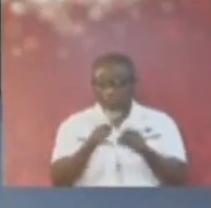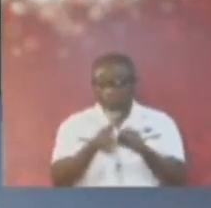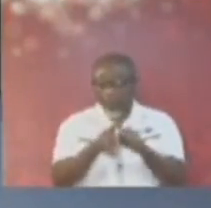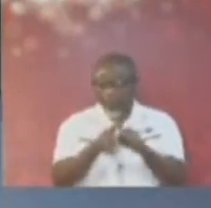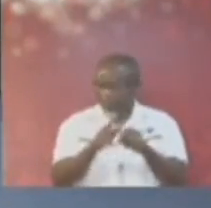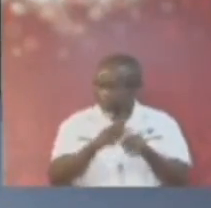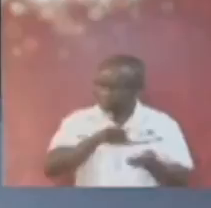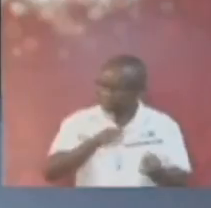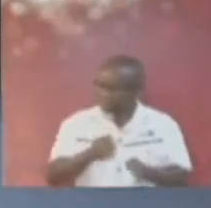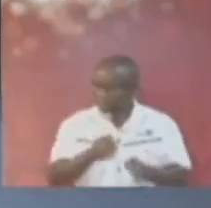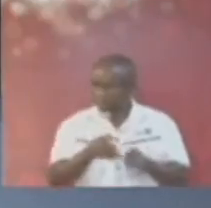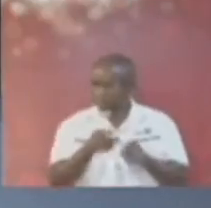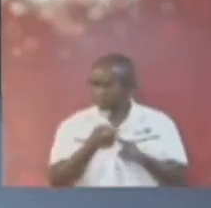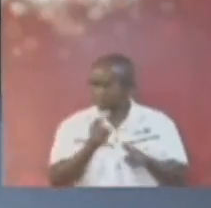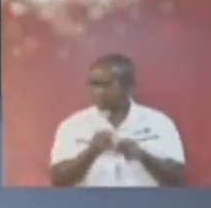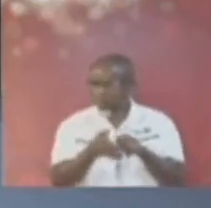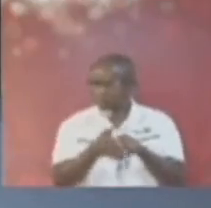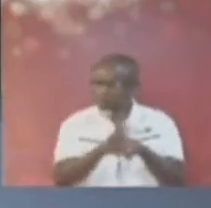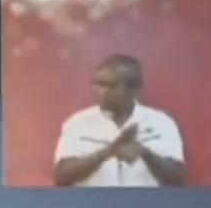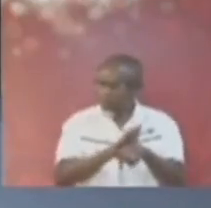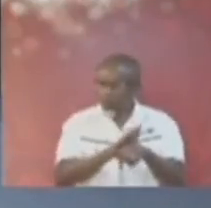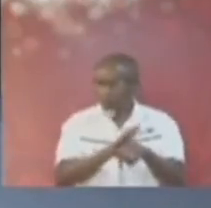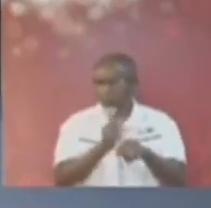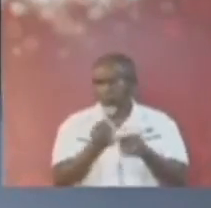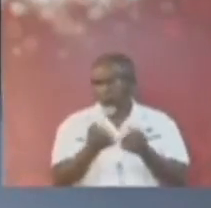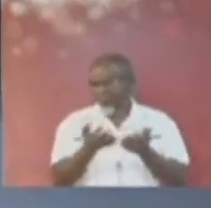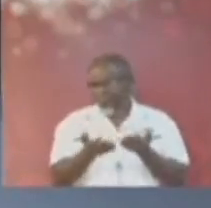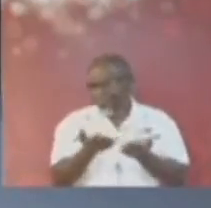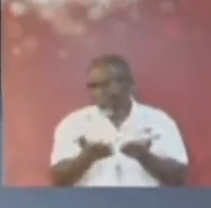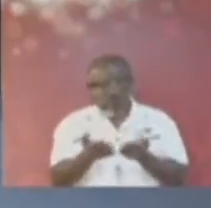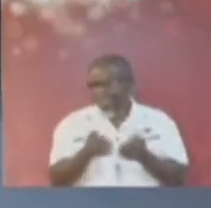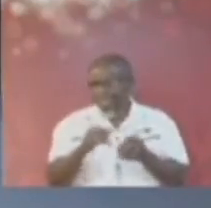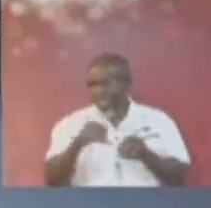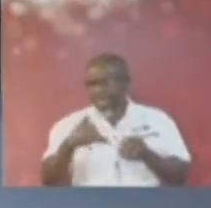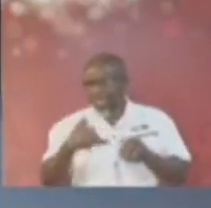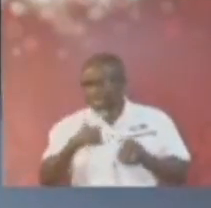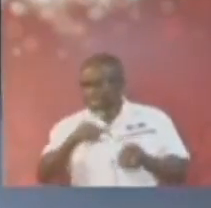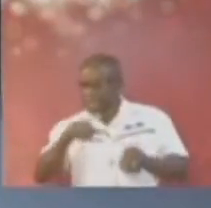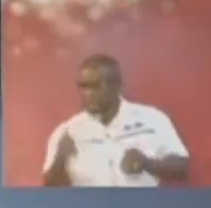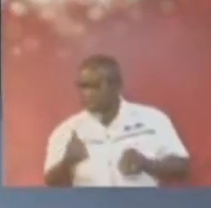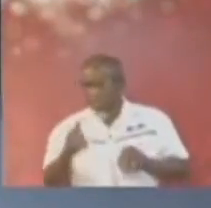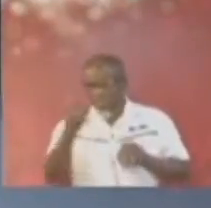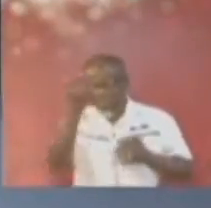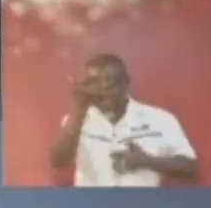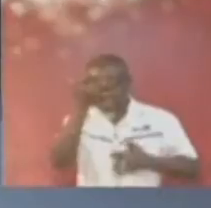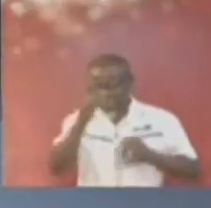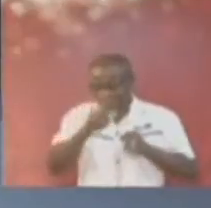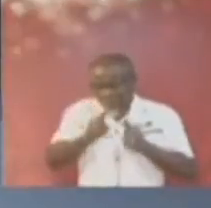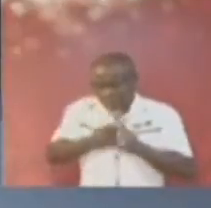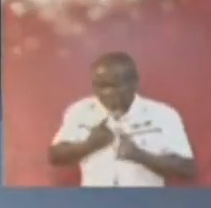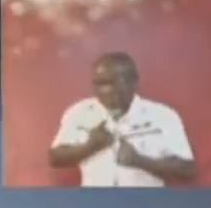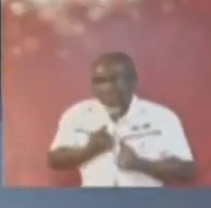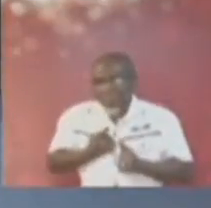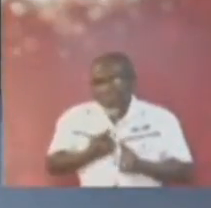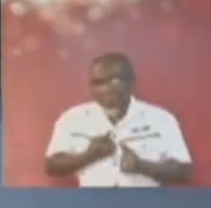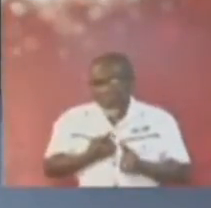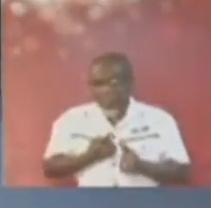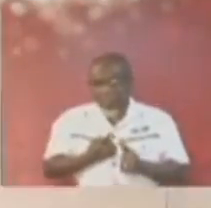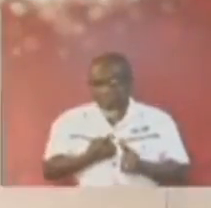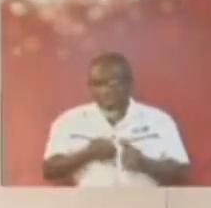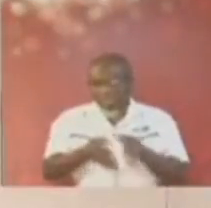not persons with diabetic conditions make up the largest number of those deaths so far? Thank you.